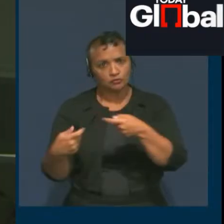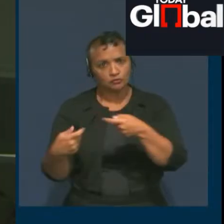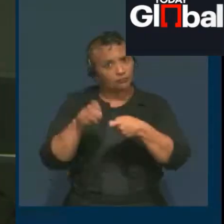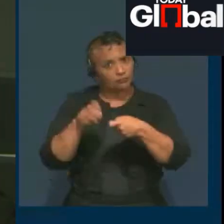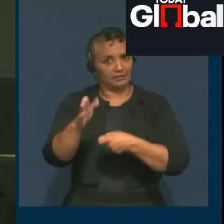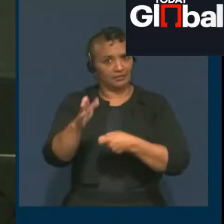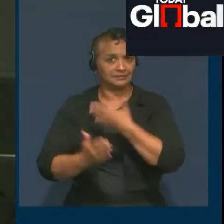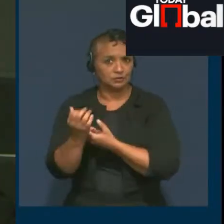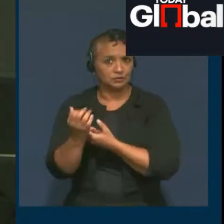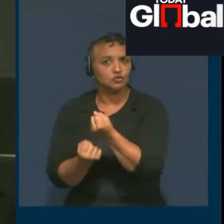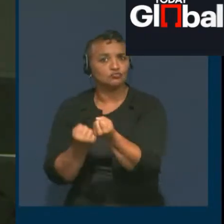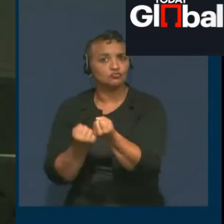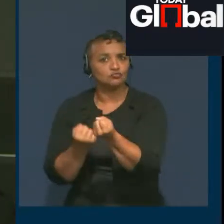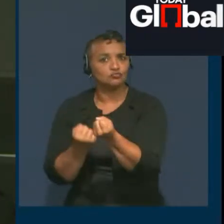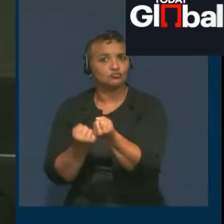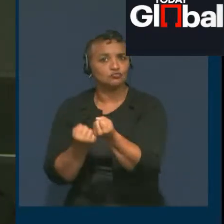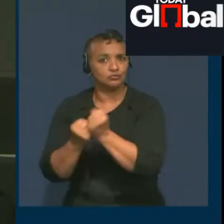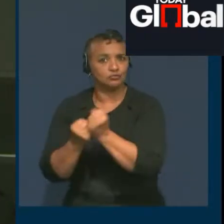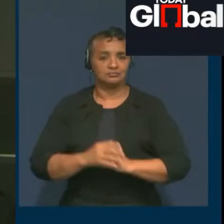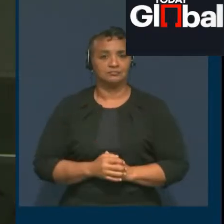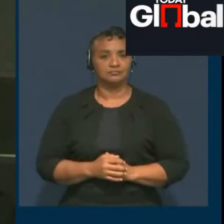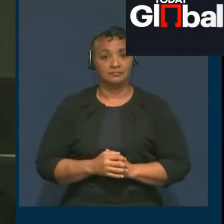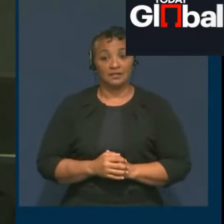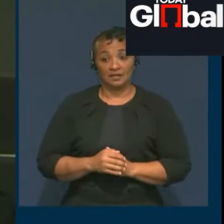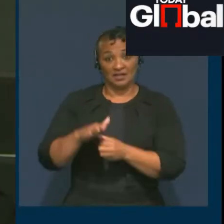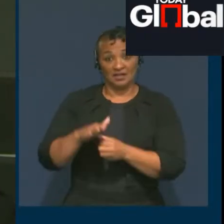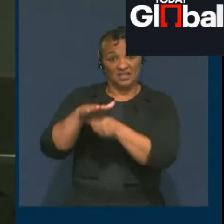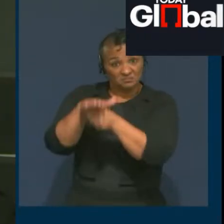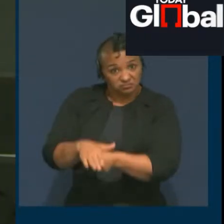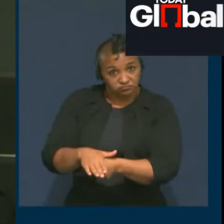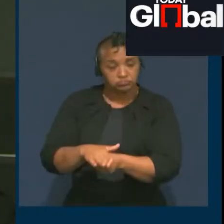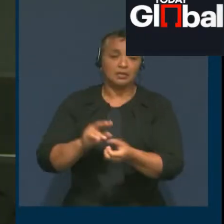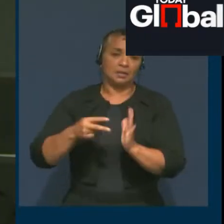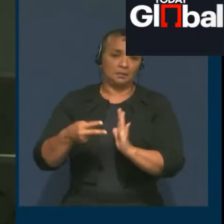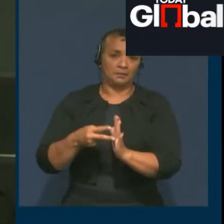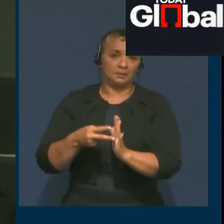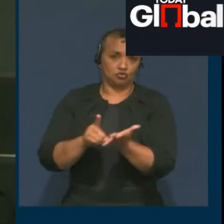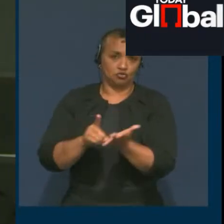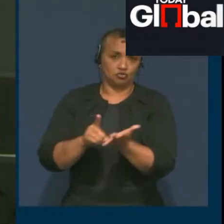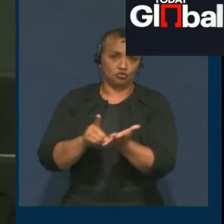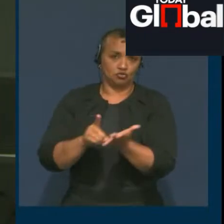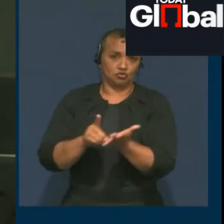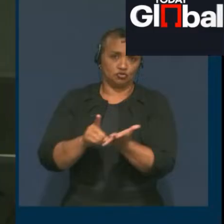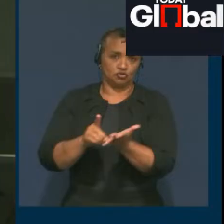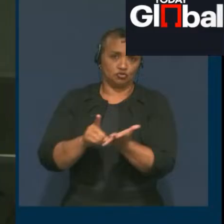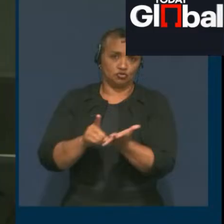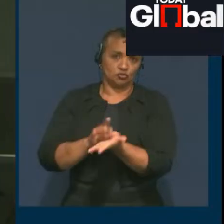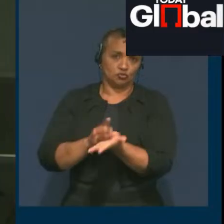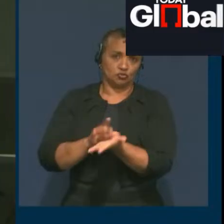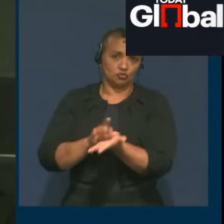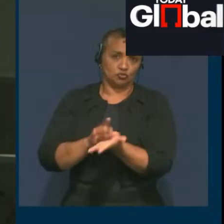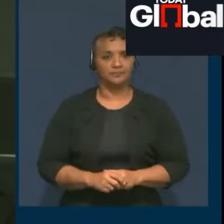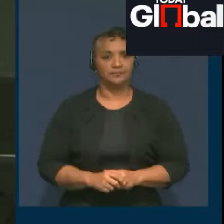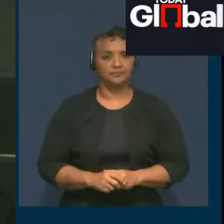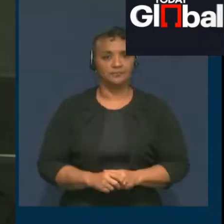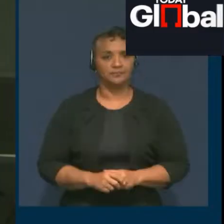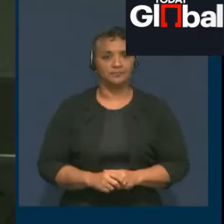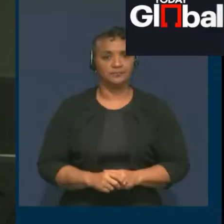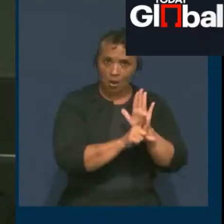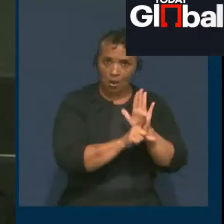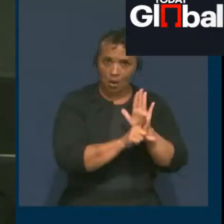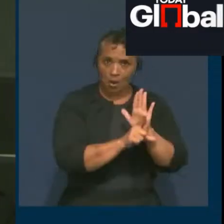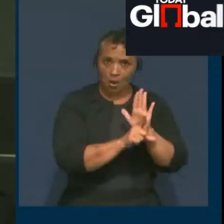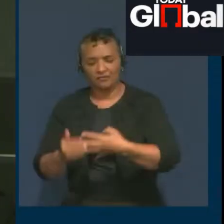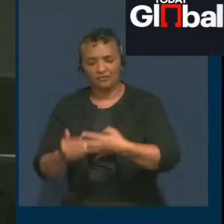their deprivation is considered to be a form of discrimination. The law also provides for the protection in all areas of life. It